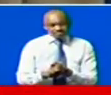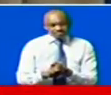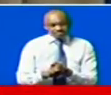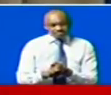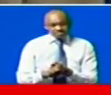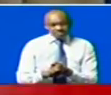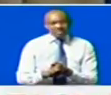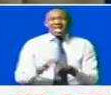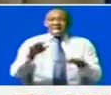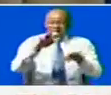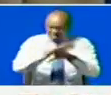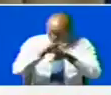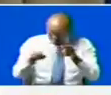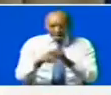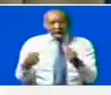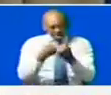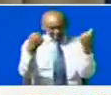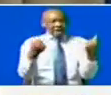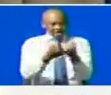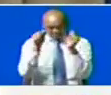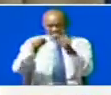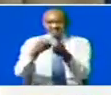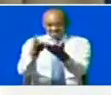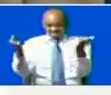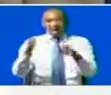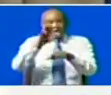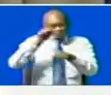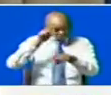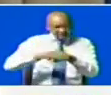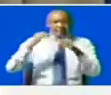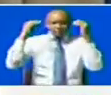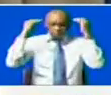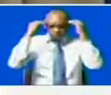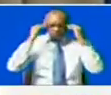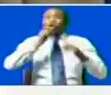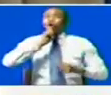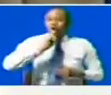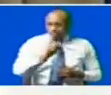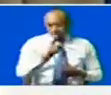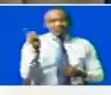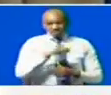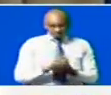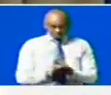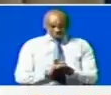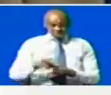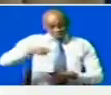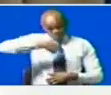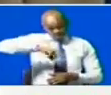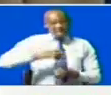And even with everything that has happened since that court ruling, we leaders